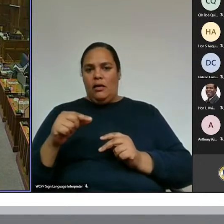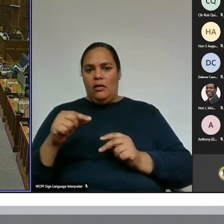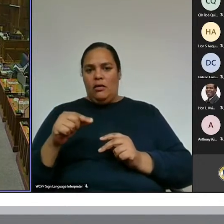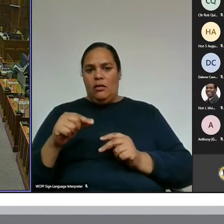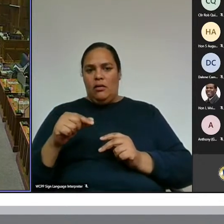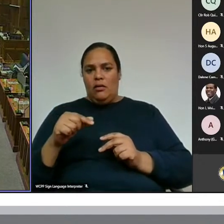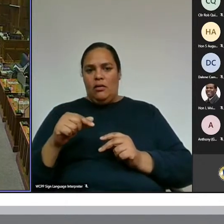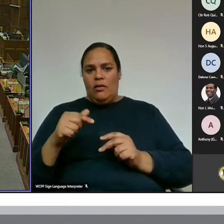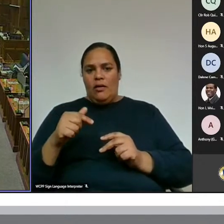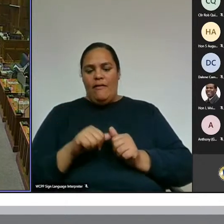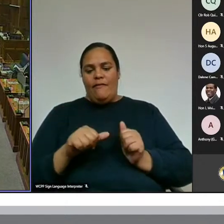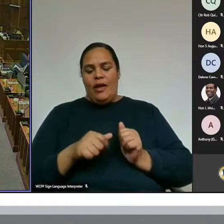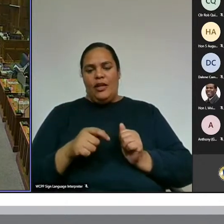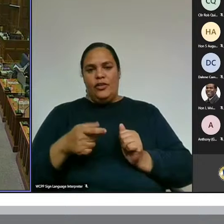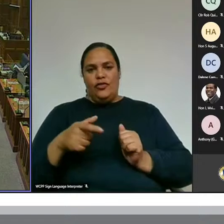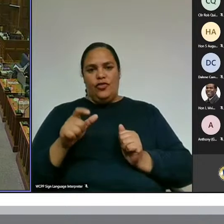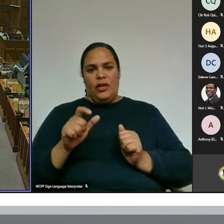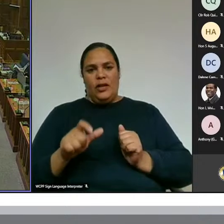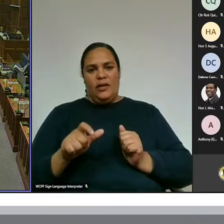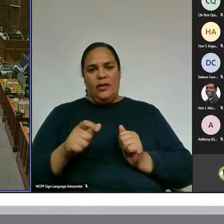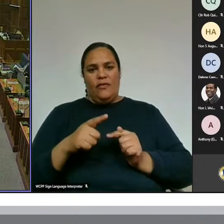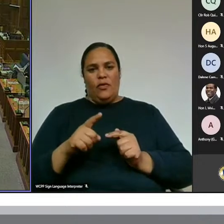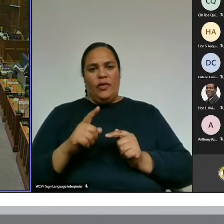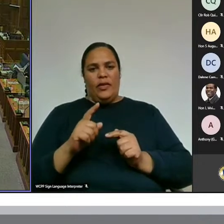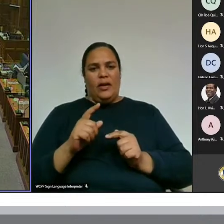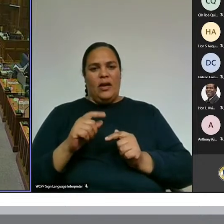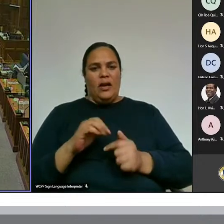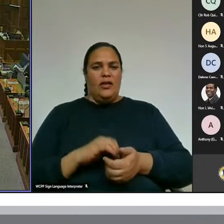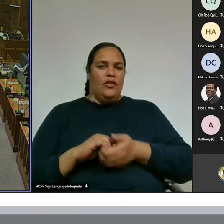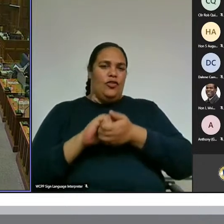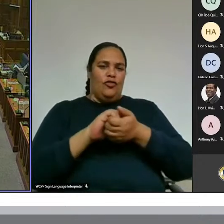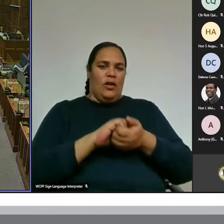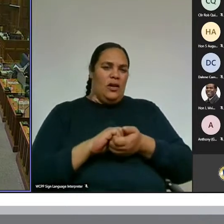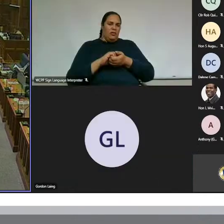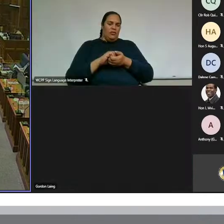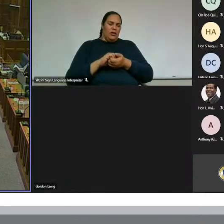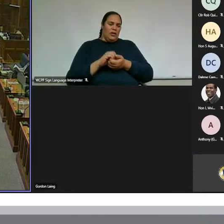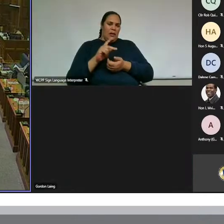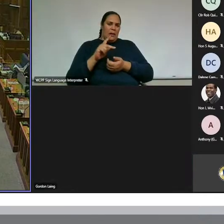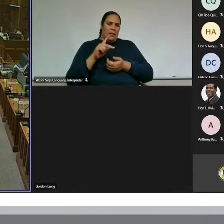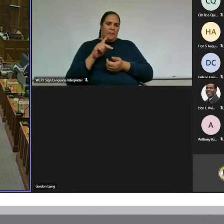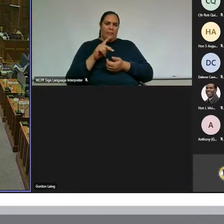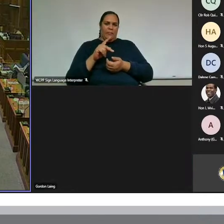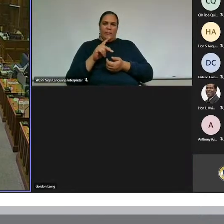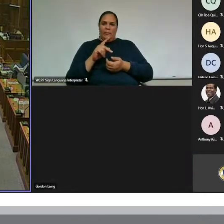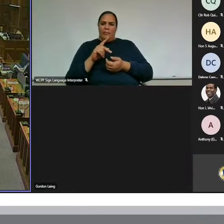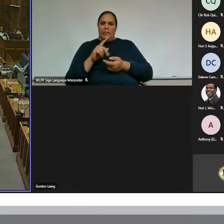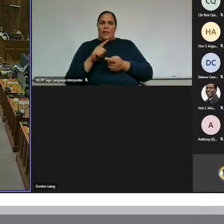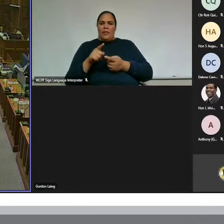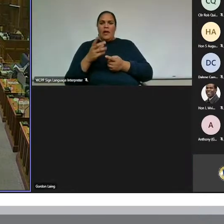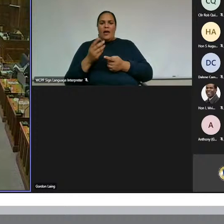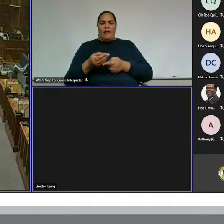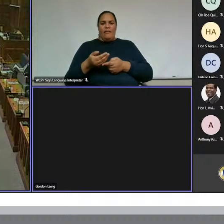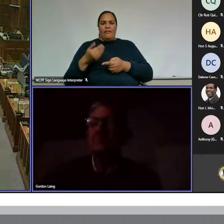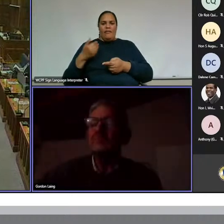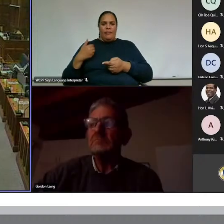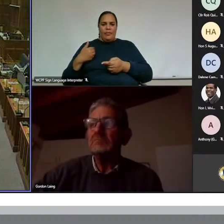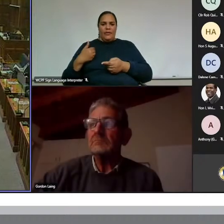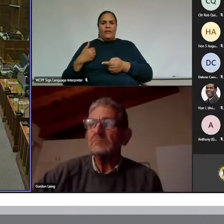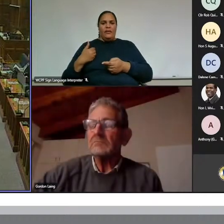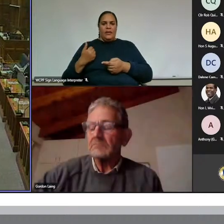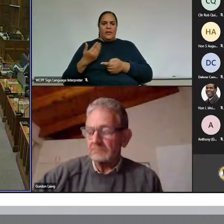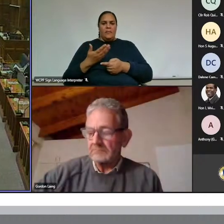Vice Chair of the Pedal Power Association. They have also previously made a submission, and I